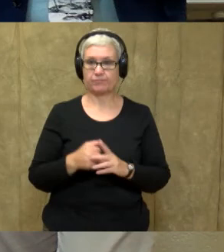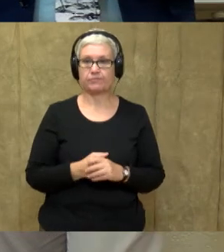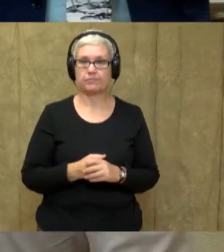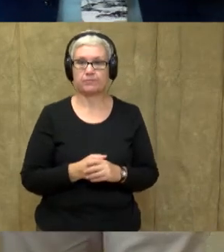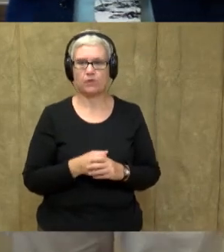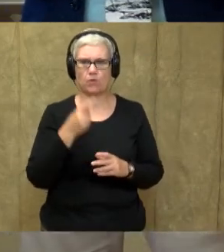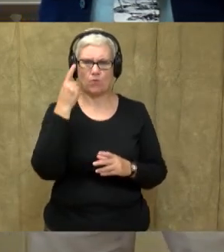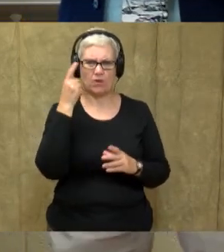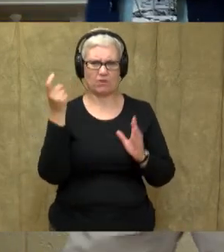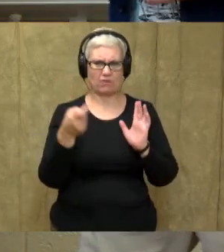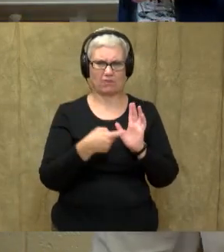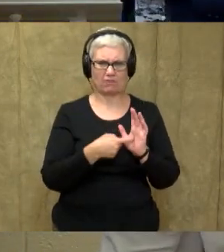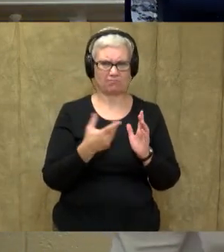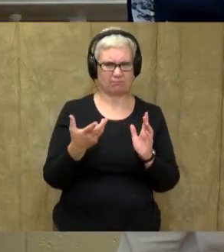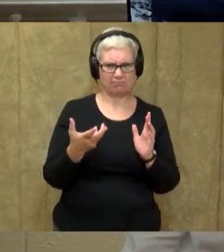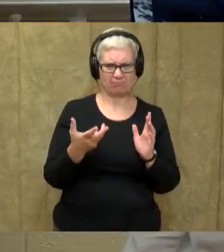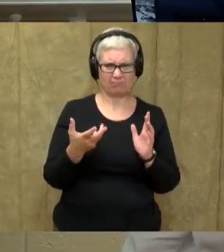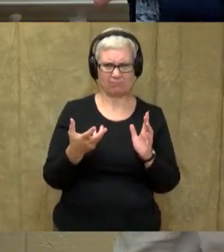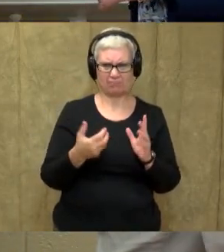what you notice.